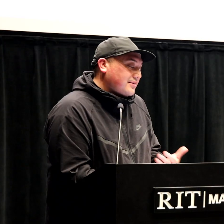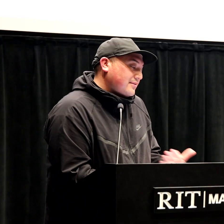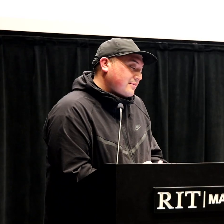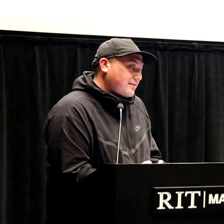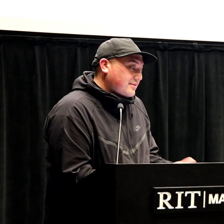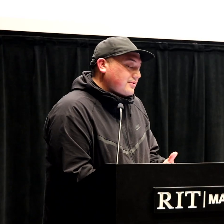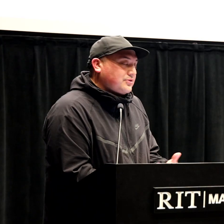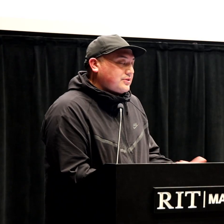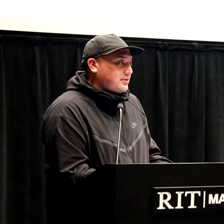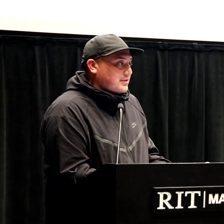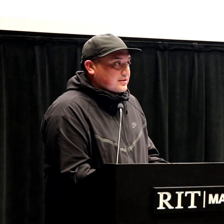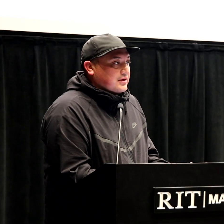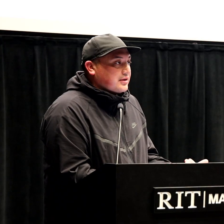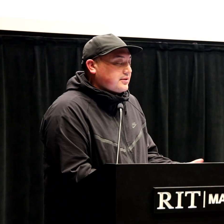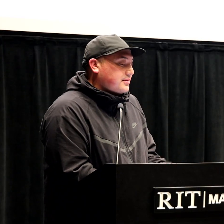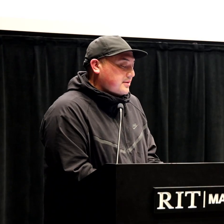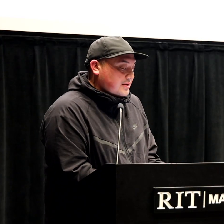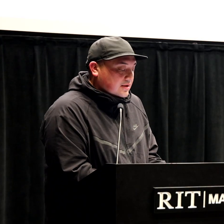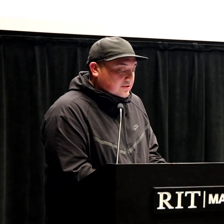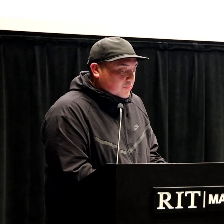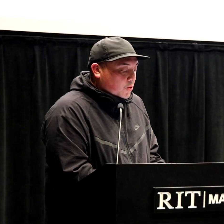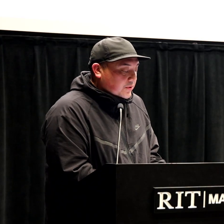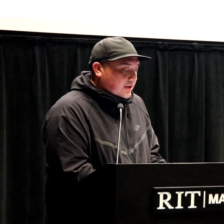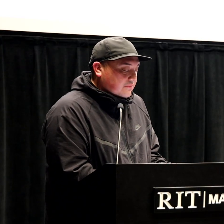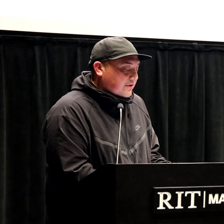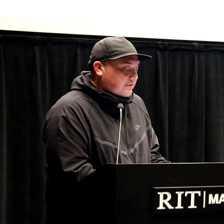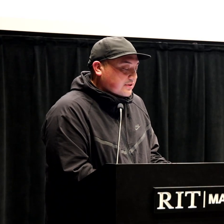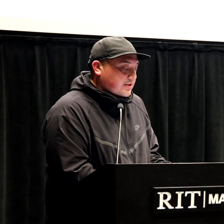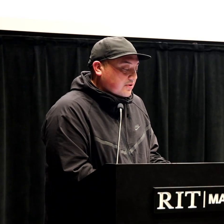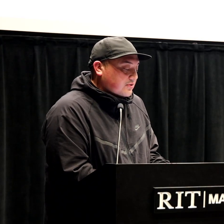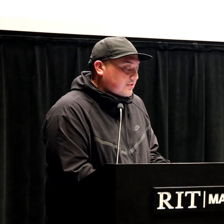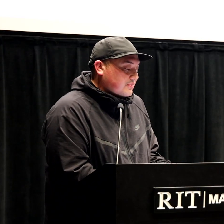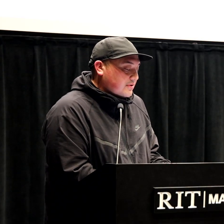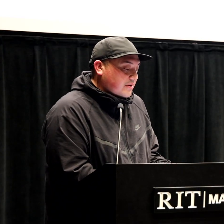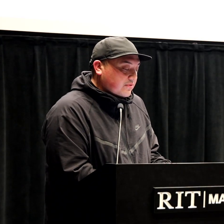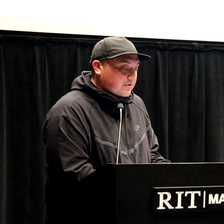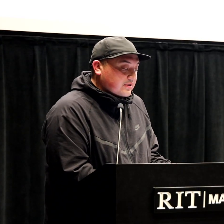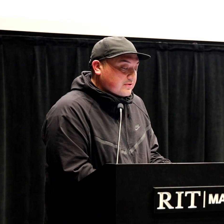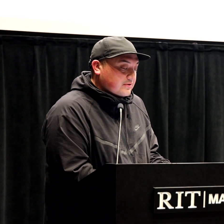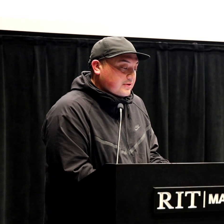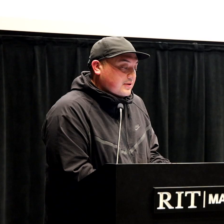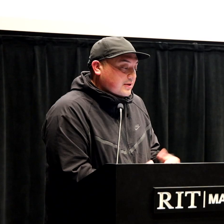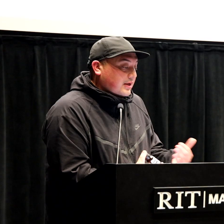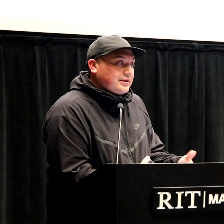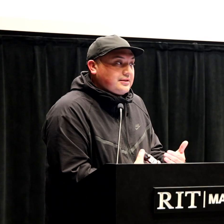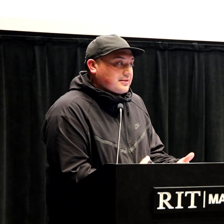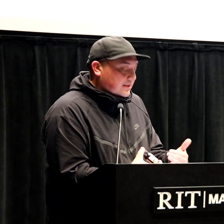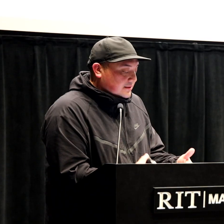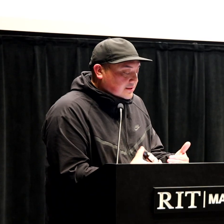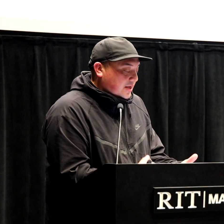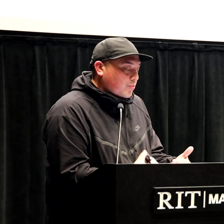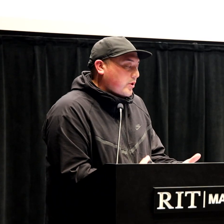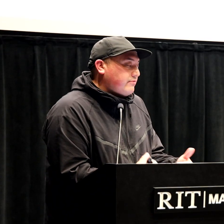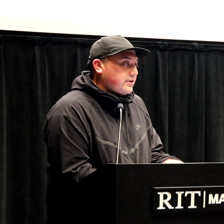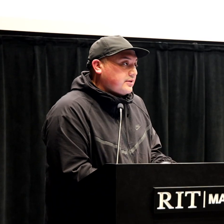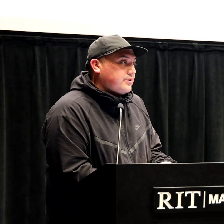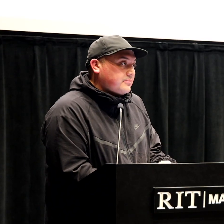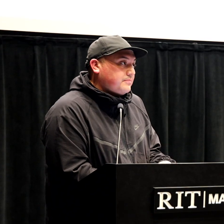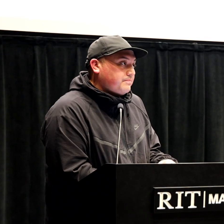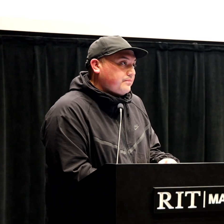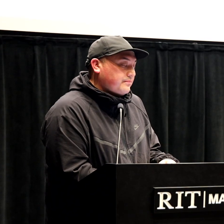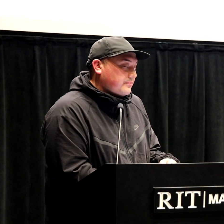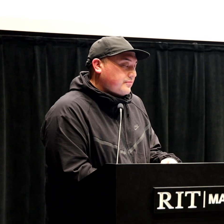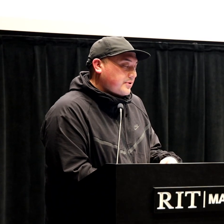like, there's such a disconnect. So I'm hoping that in 5 to 10 years, everyone is at least on the same